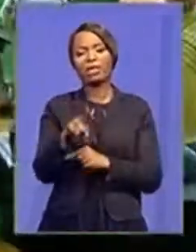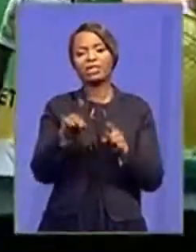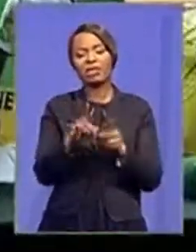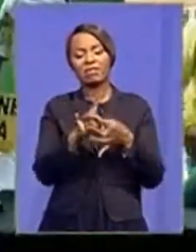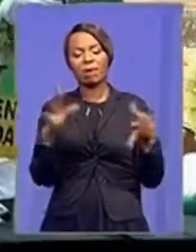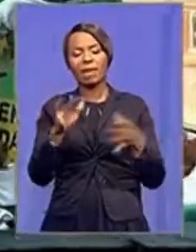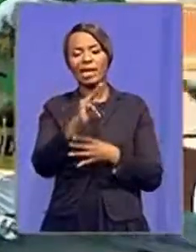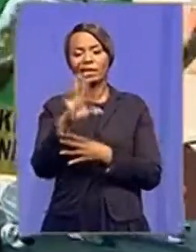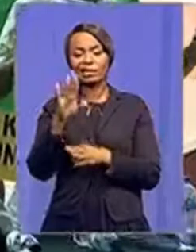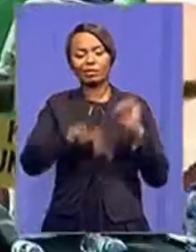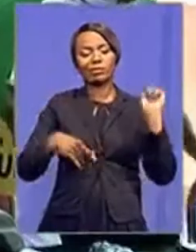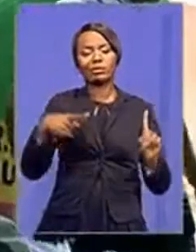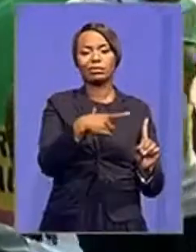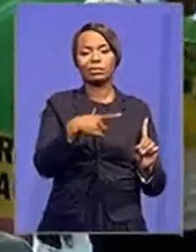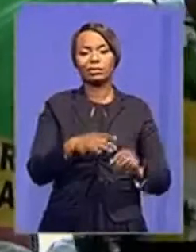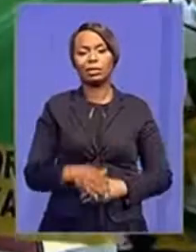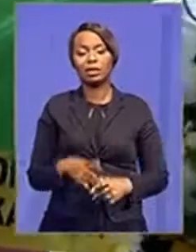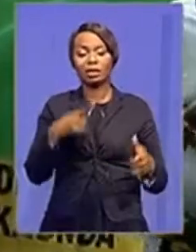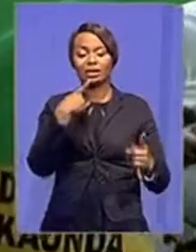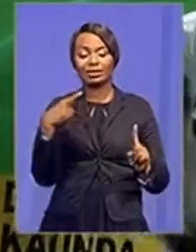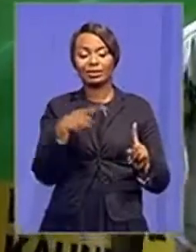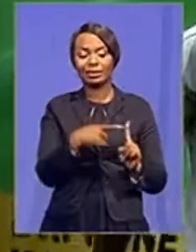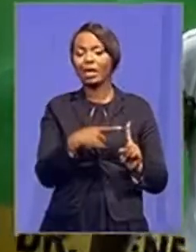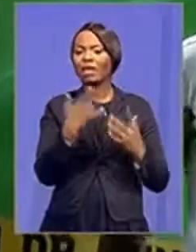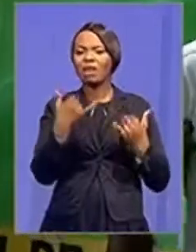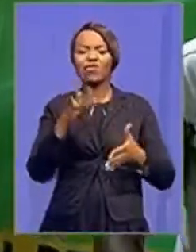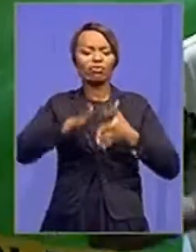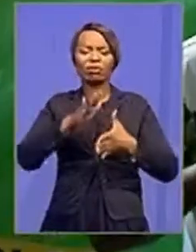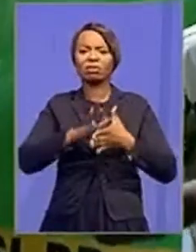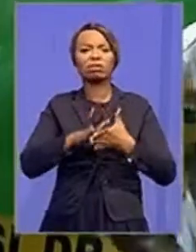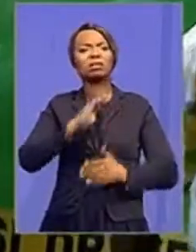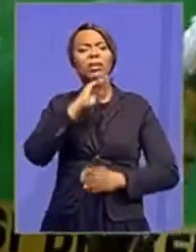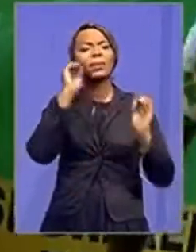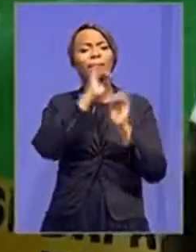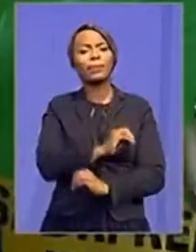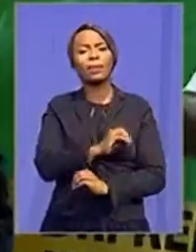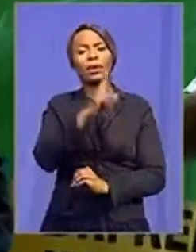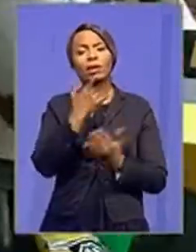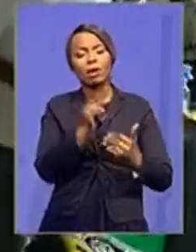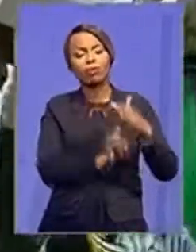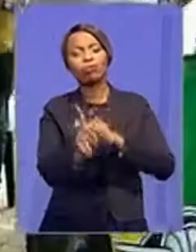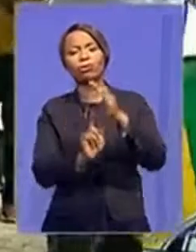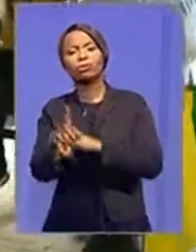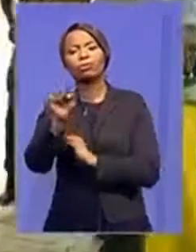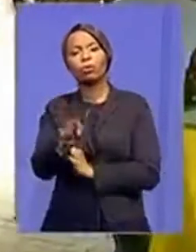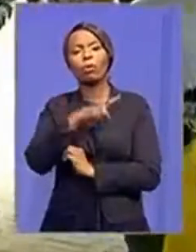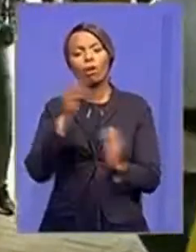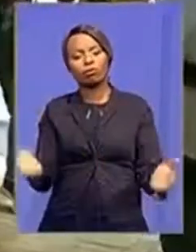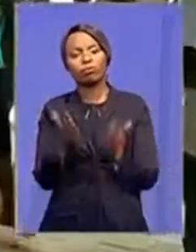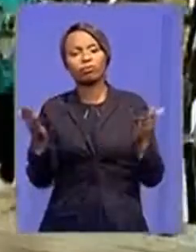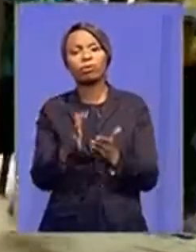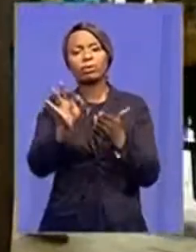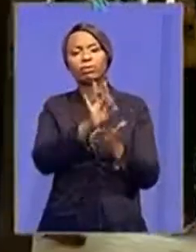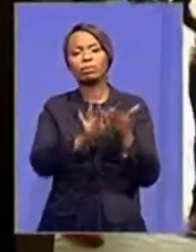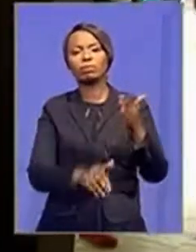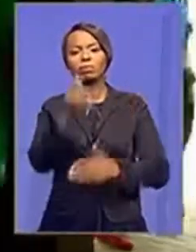go fega ga gagwe se ke ga dumela gore go dira masolo a go tsena lapa ka lapa bjalo ka go uauetša dikgetho a se selo